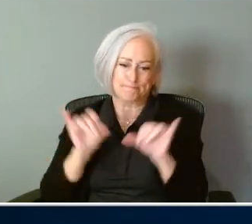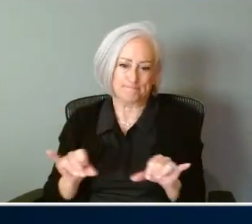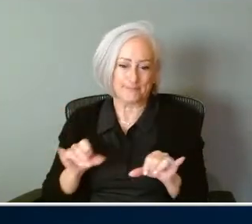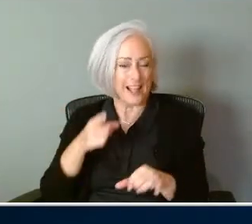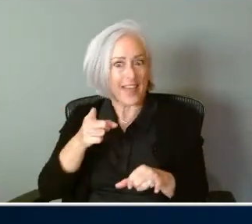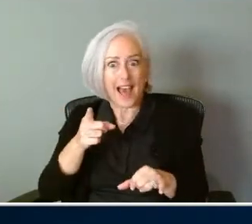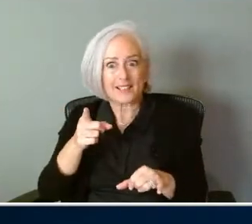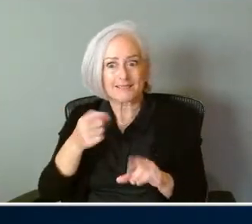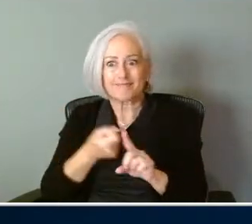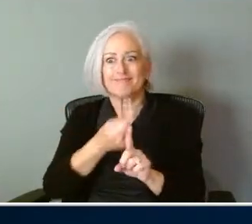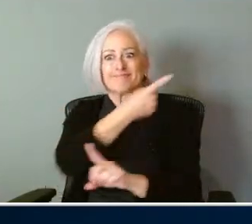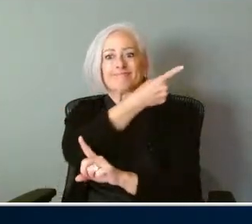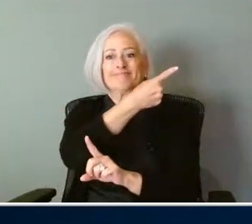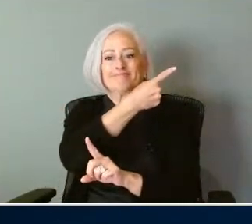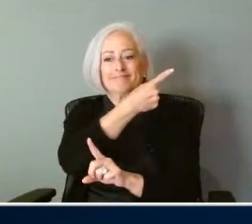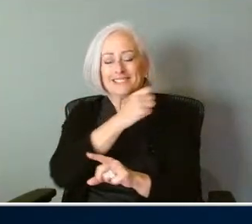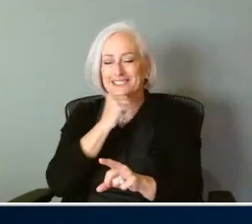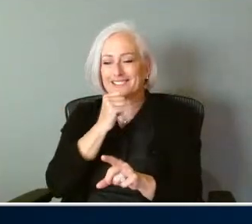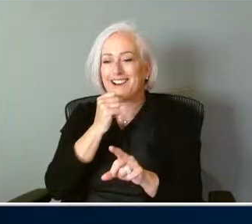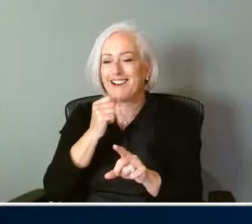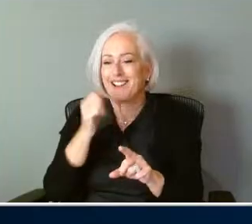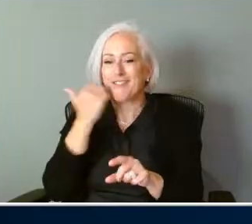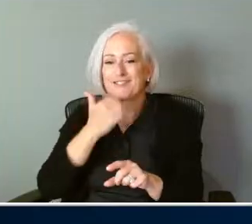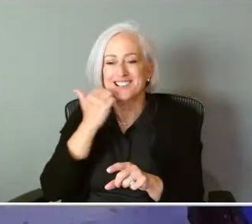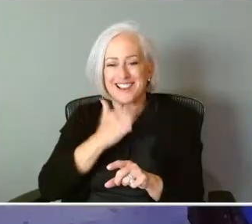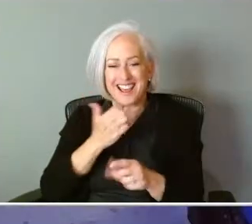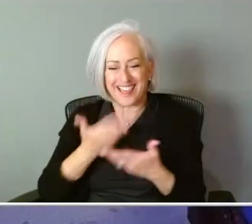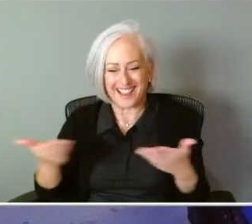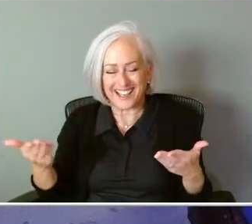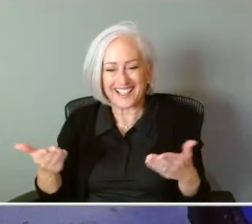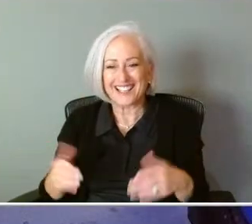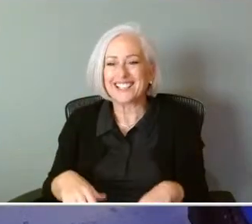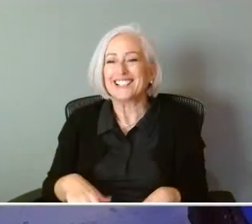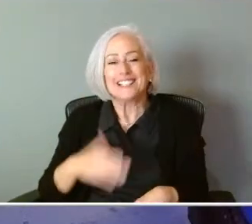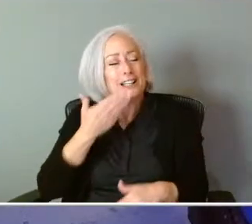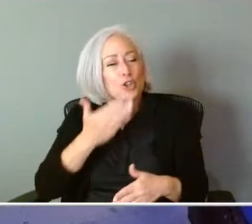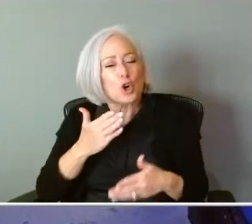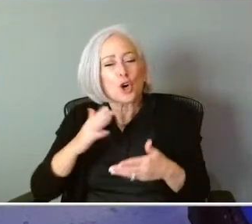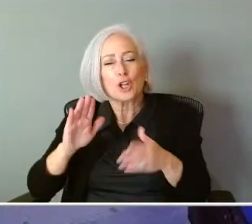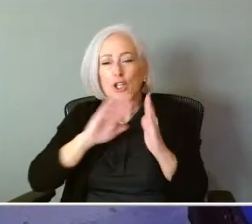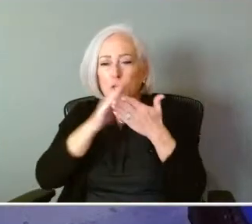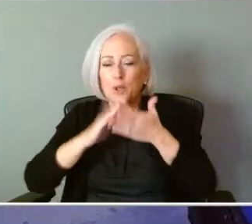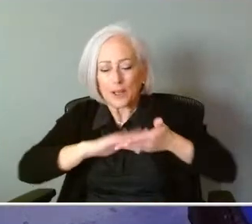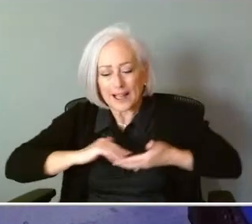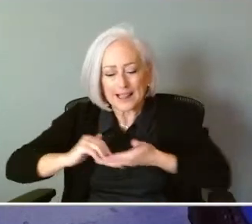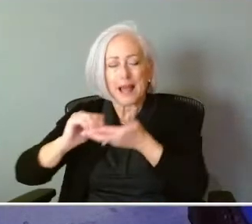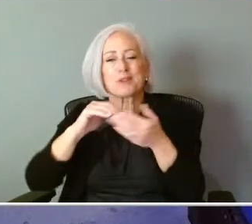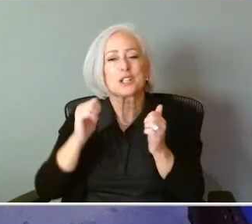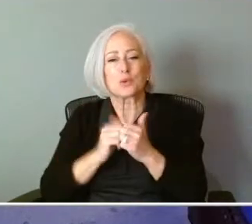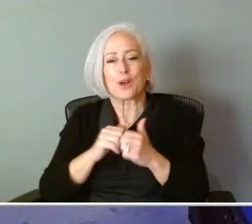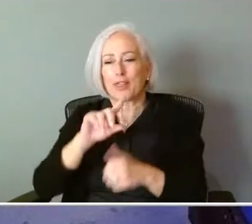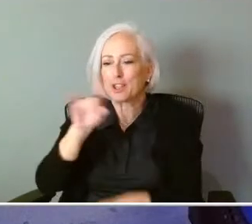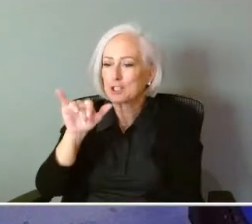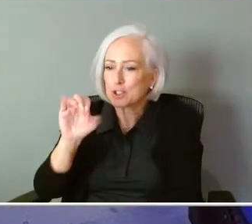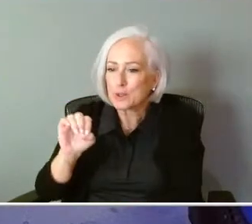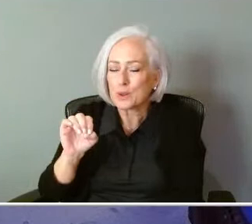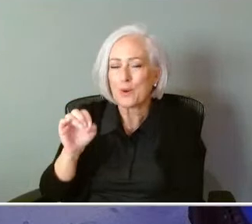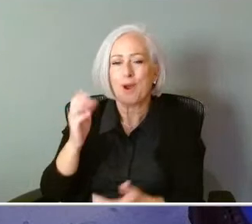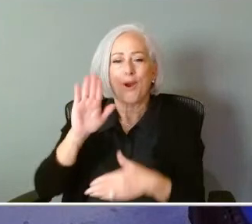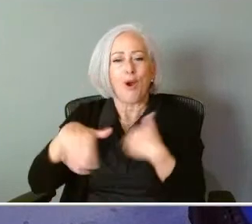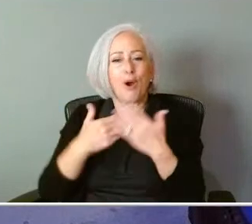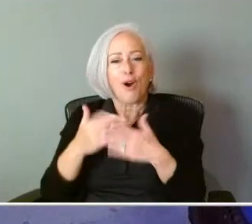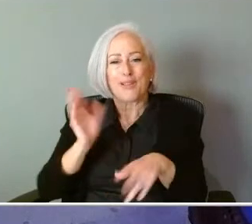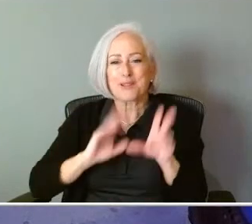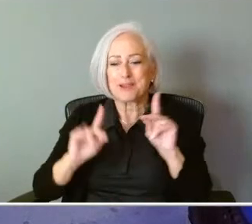and so I think that's what makes it exciting. And it was just a good community collaboration with the zoo and all the people that came together. It was pretty cool